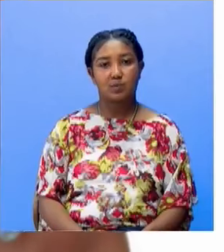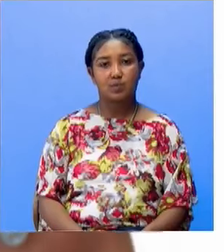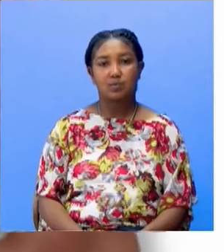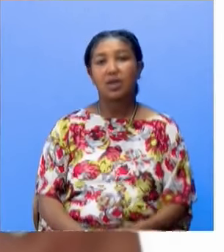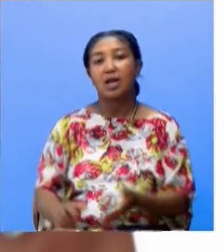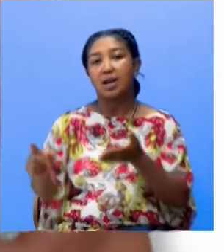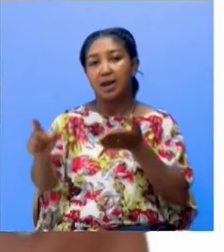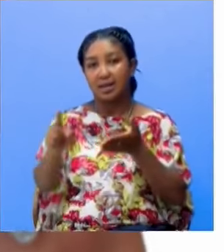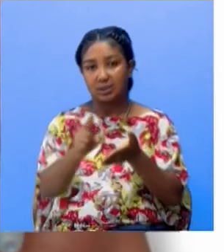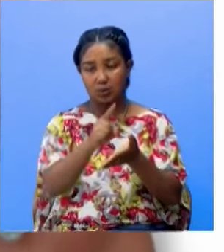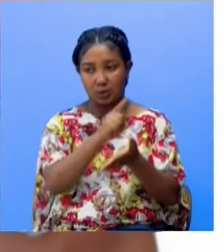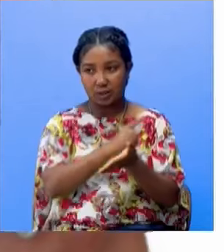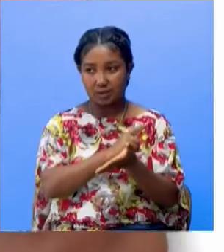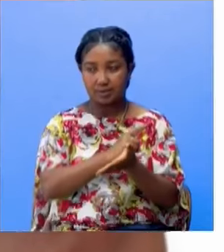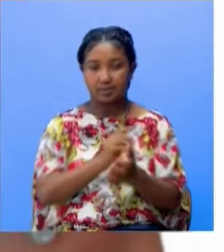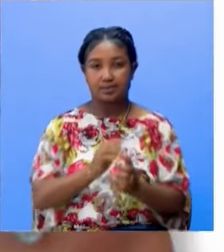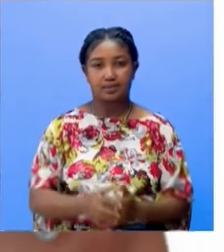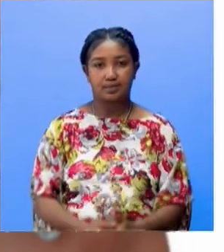last week.